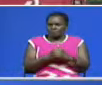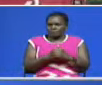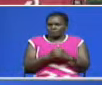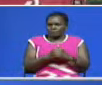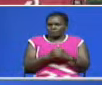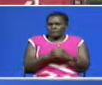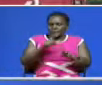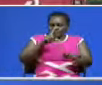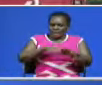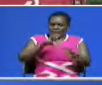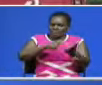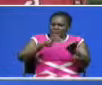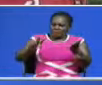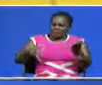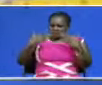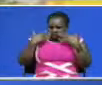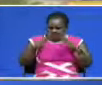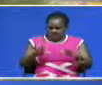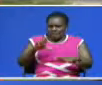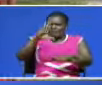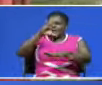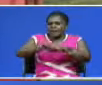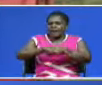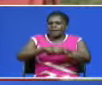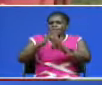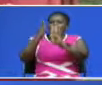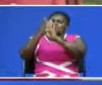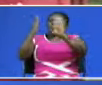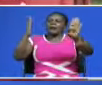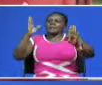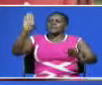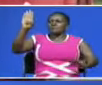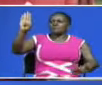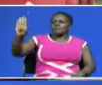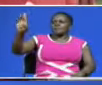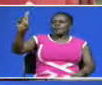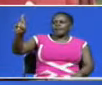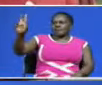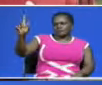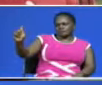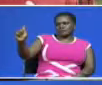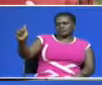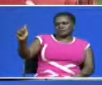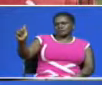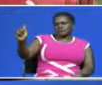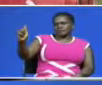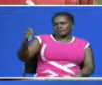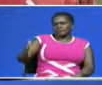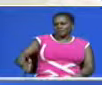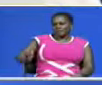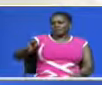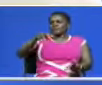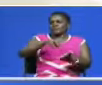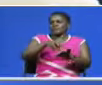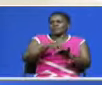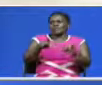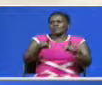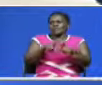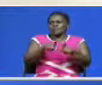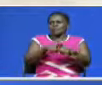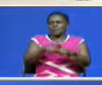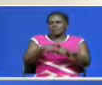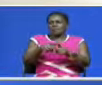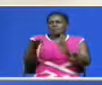Upon disembarking from the trains, one finds BRT buses just outside the Nairobi Central railway station, and they also operate